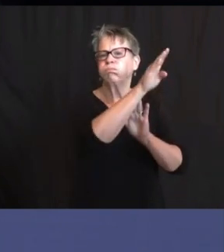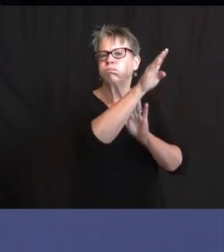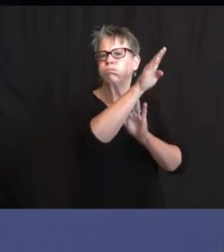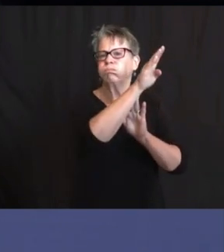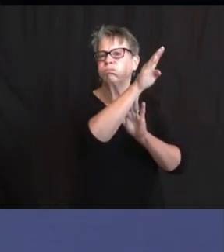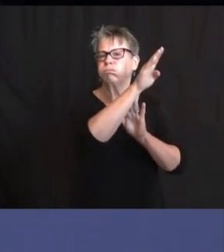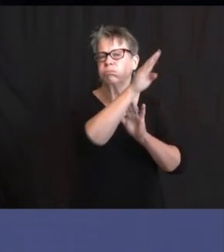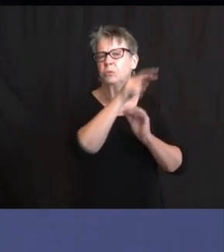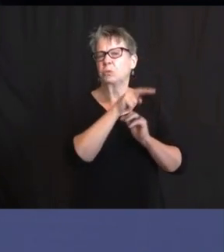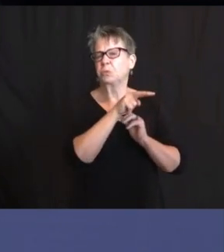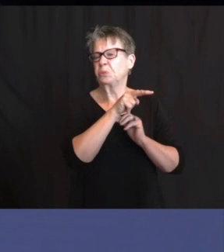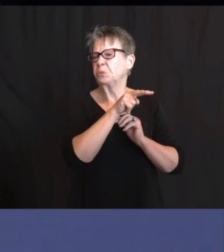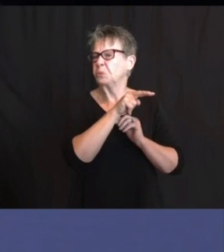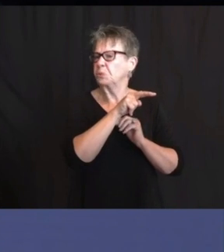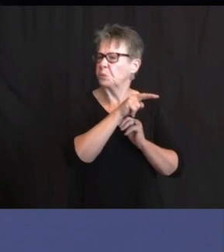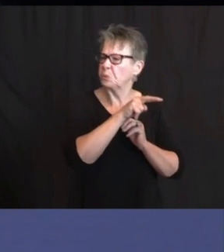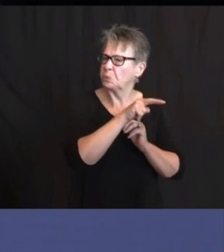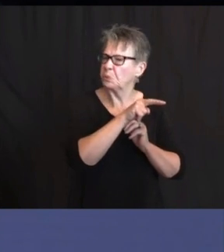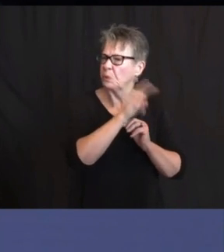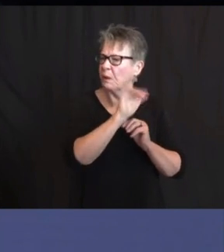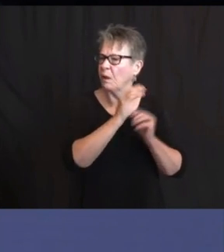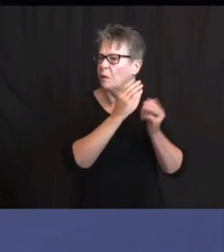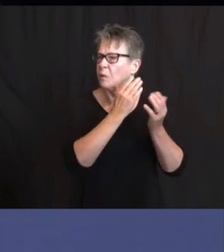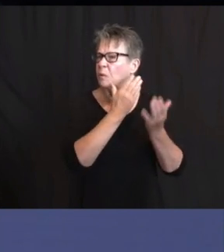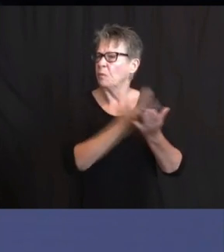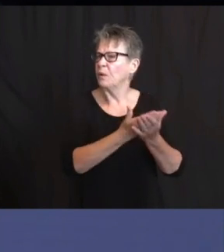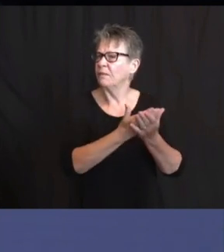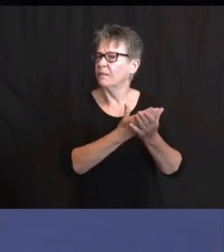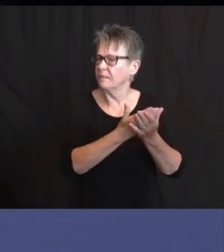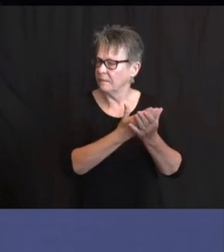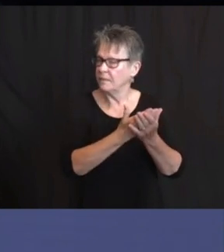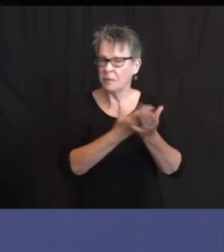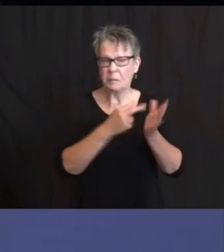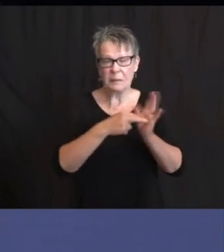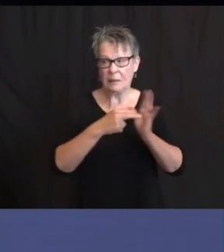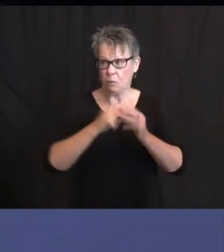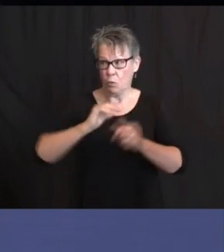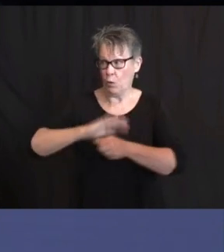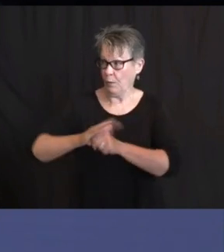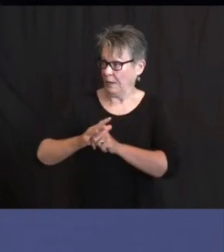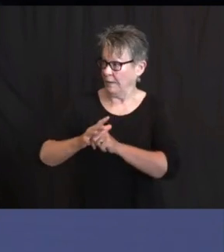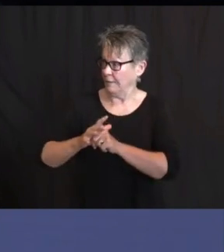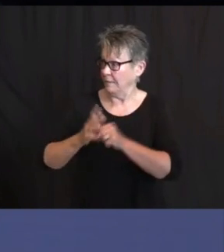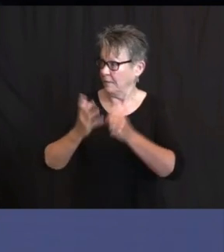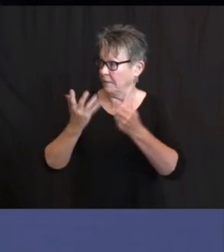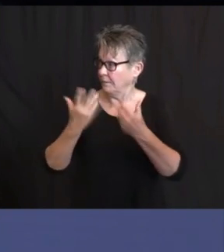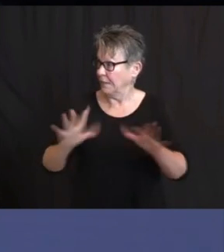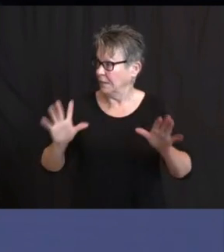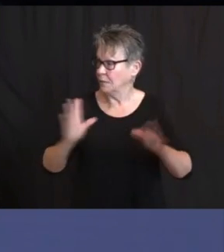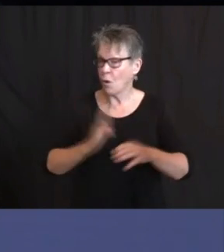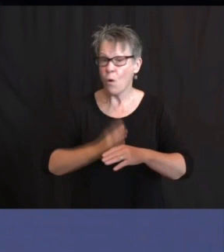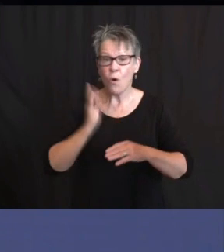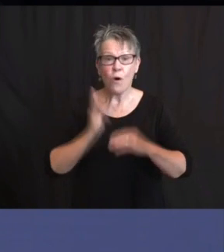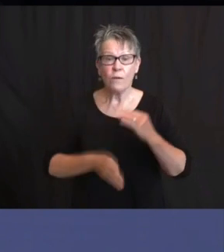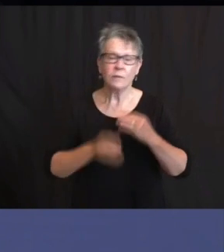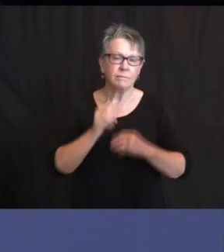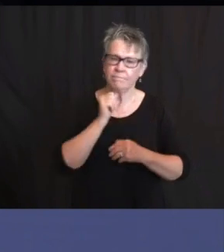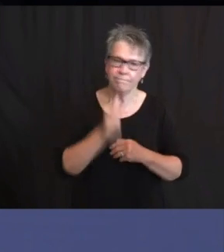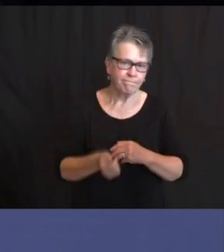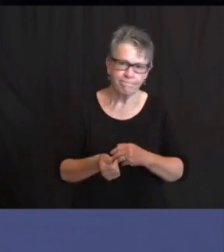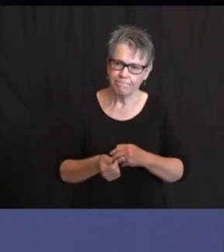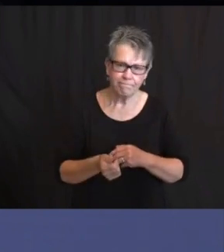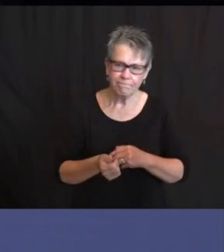cities such as Miami and Nashville pausing their reopening because of